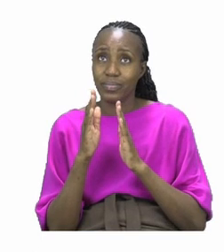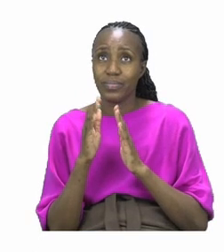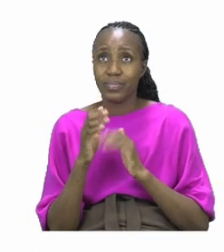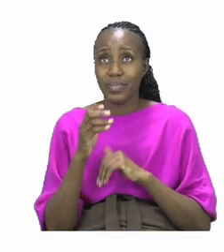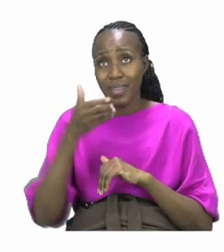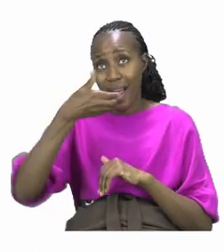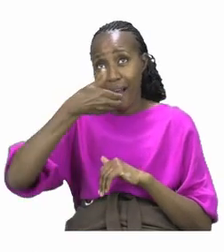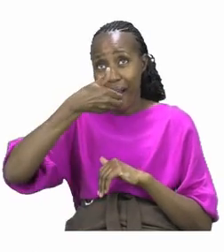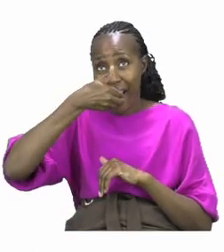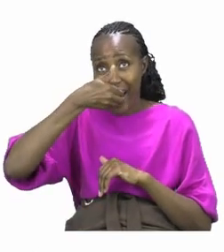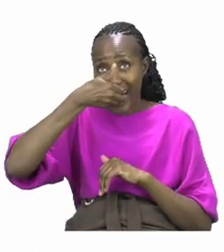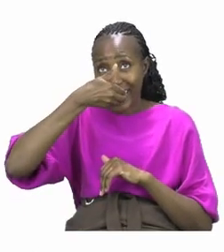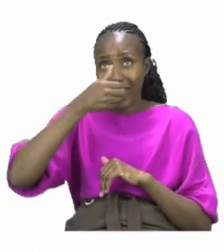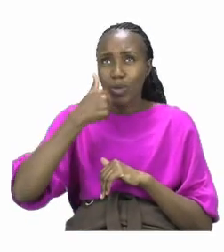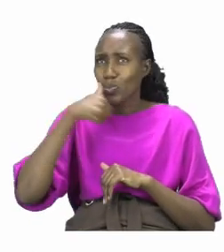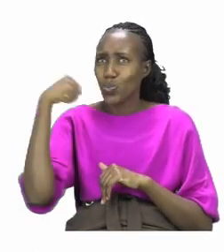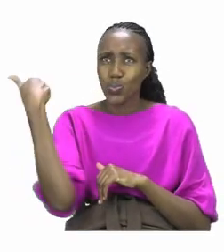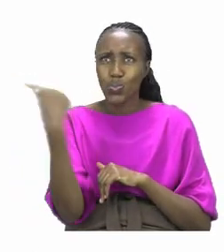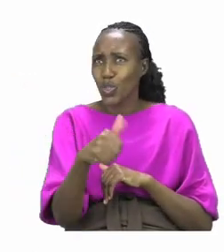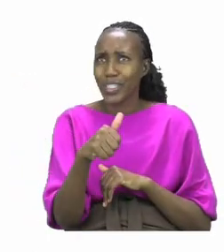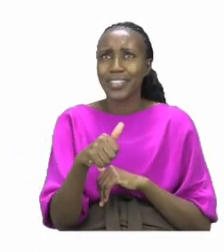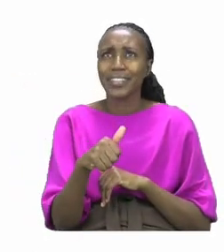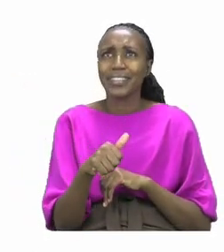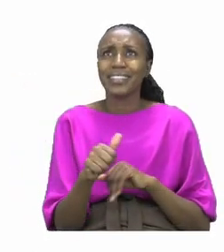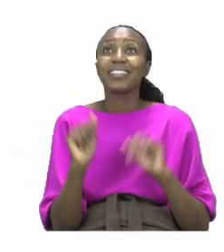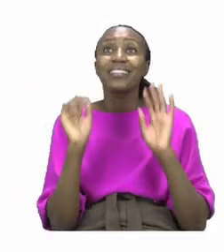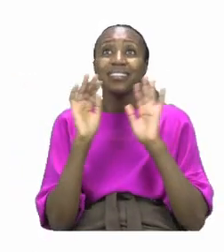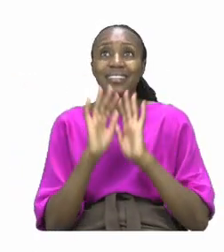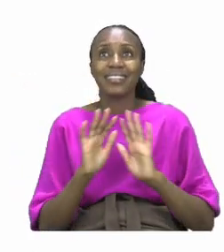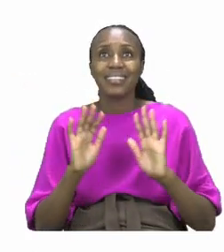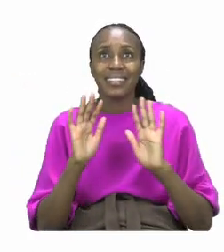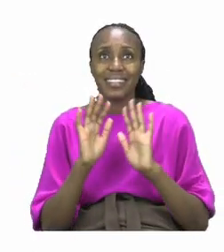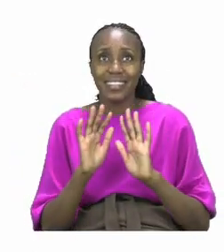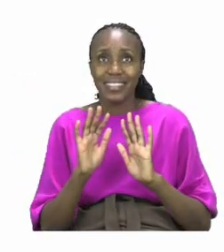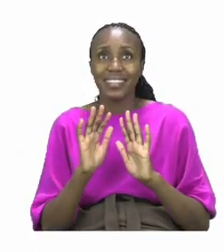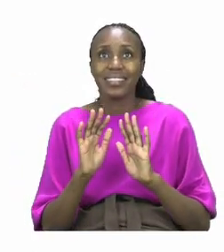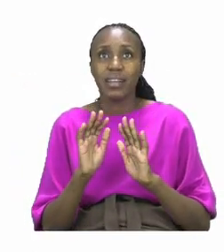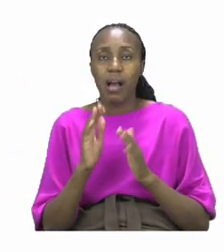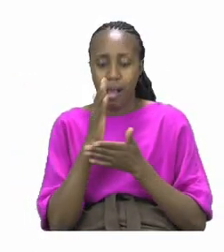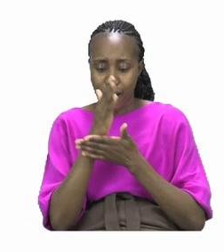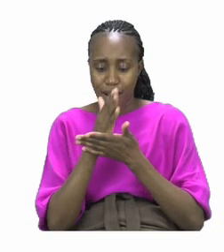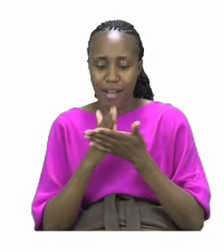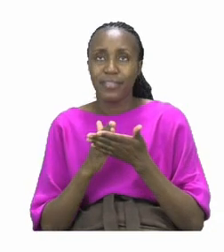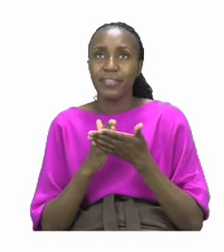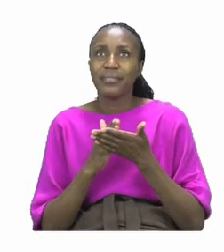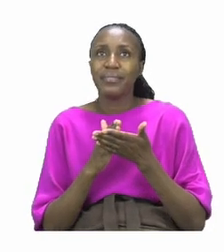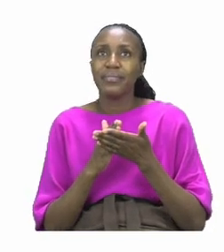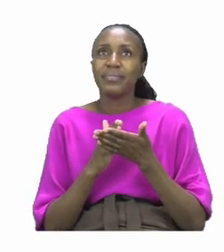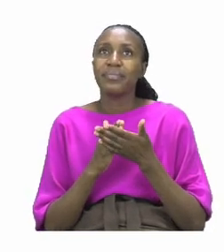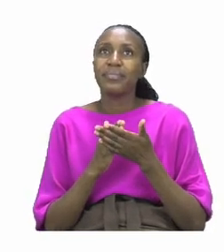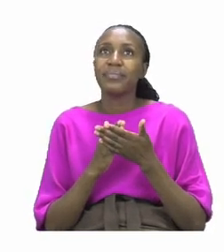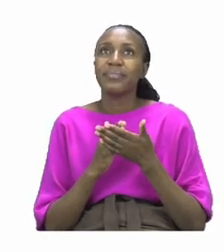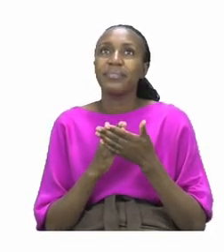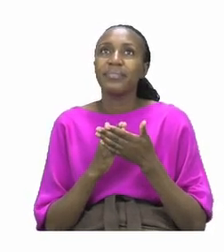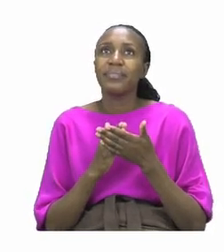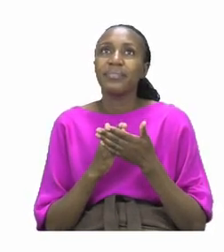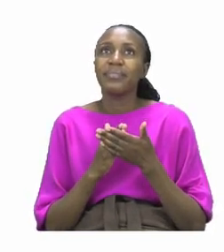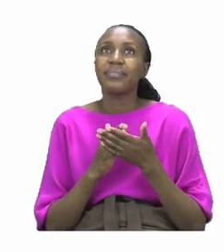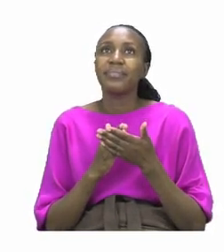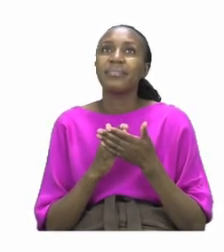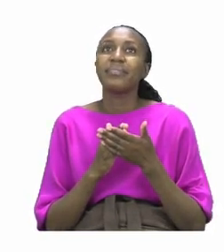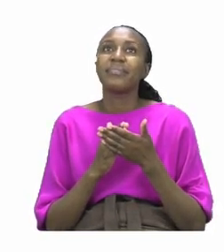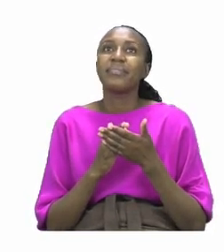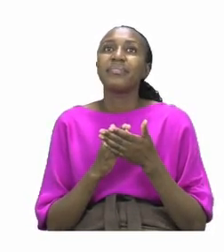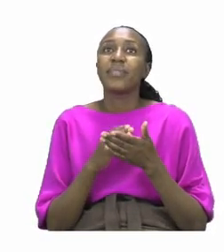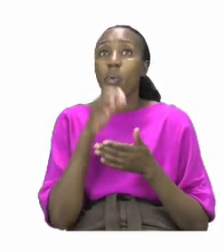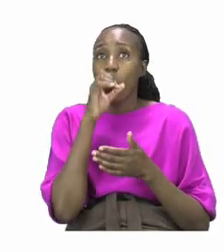delicious pizza. You're going to color that pizza half. Then we have an orange,